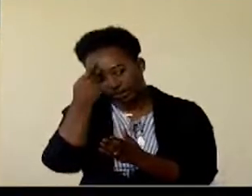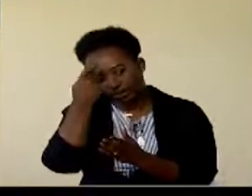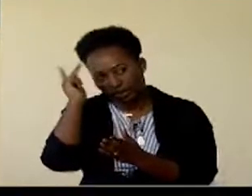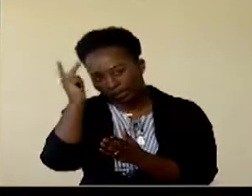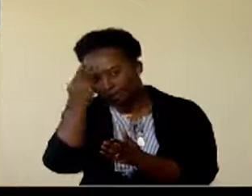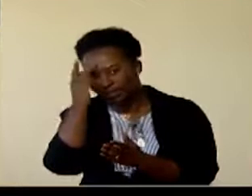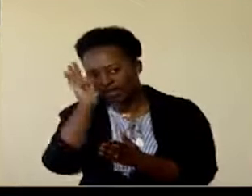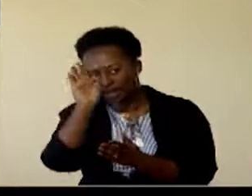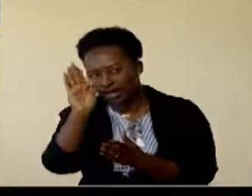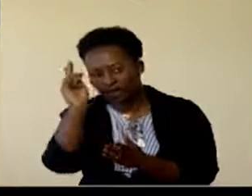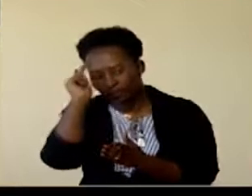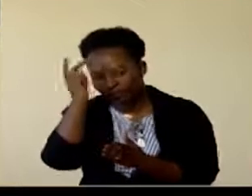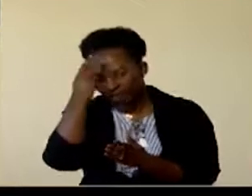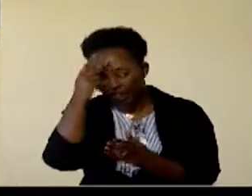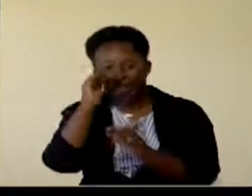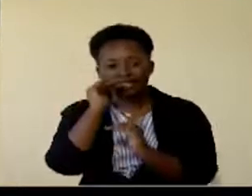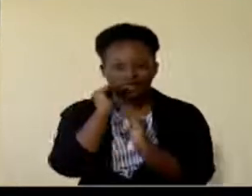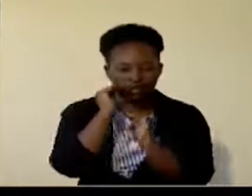to limit